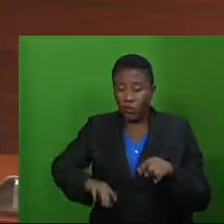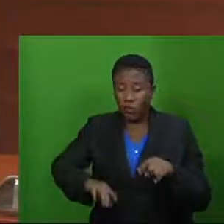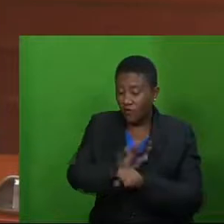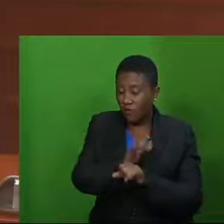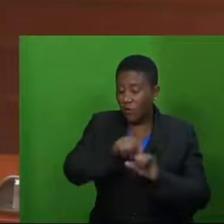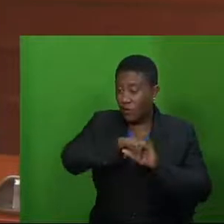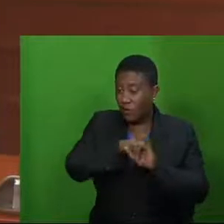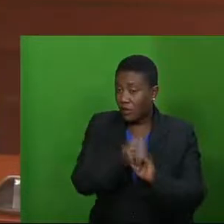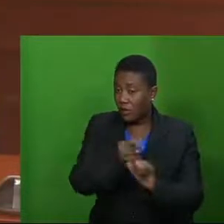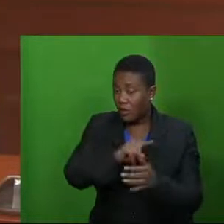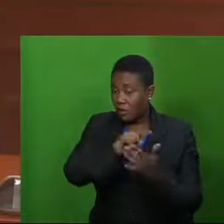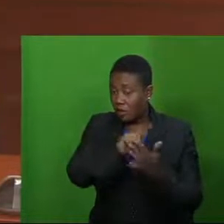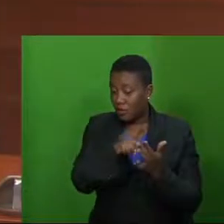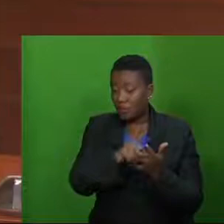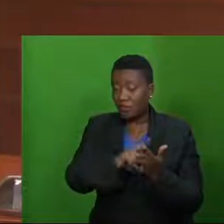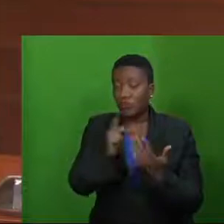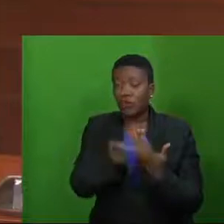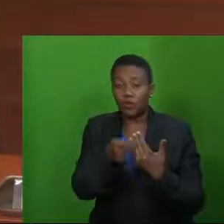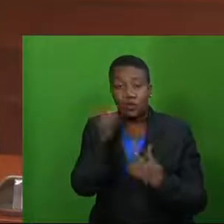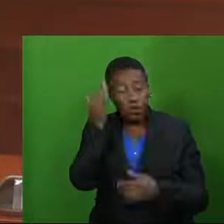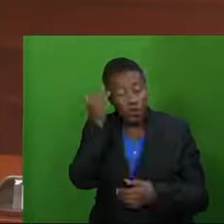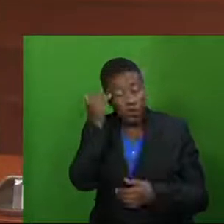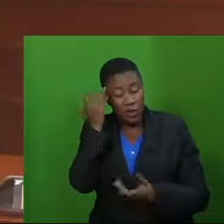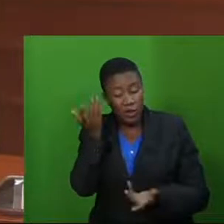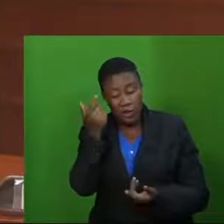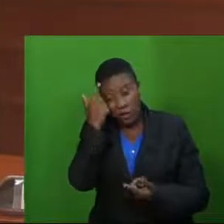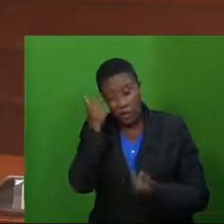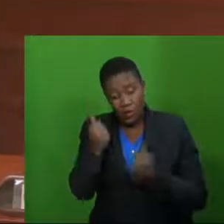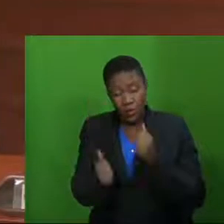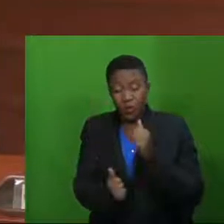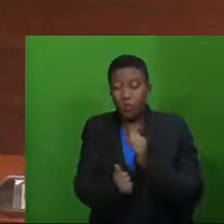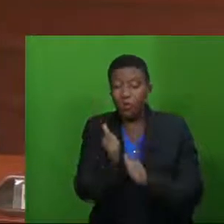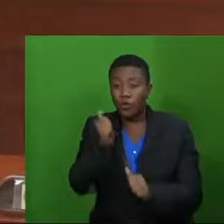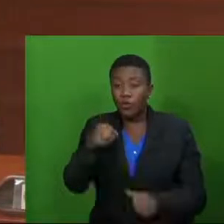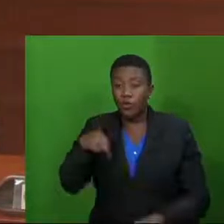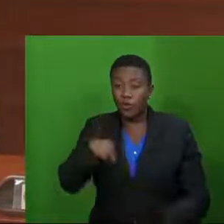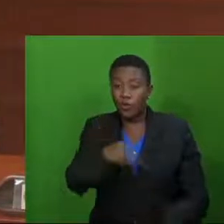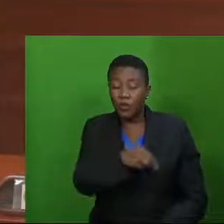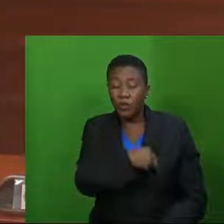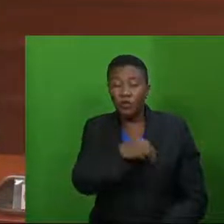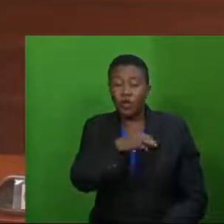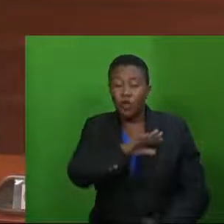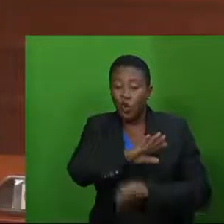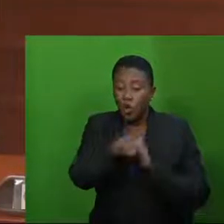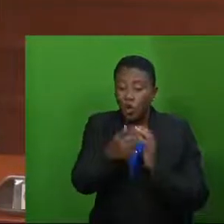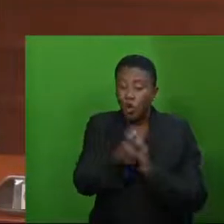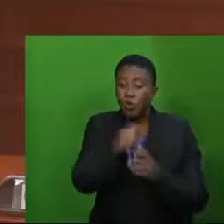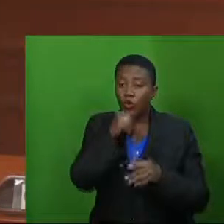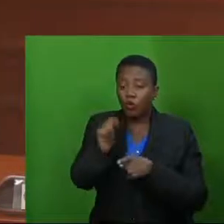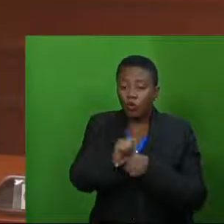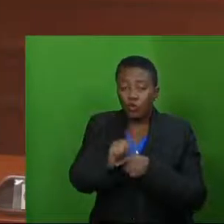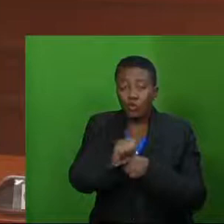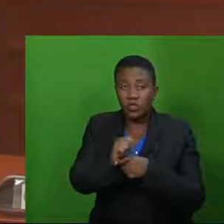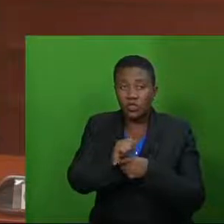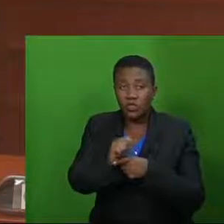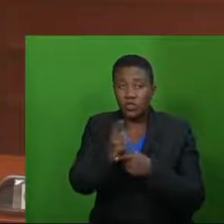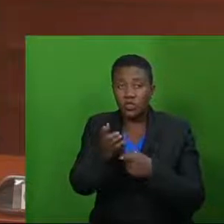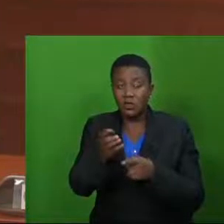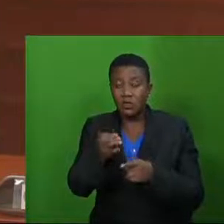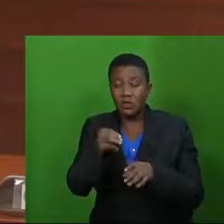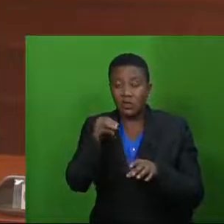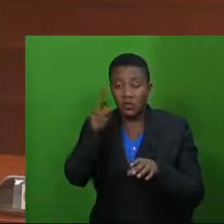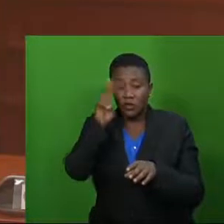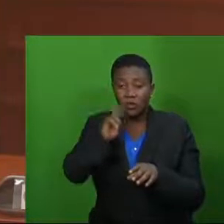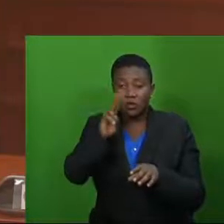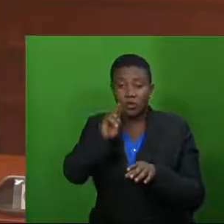implement this project was because members of Parliament didn't receive, all of us were not trained in the use of the